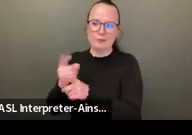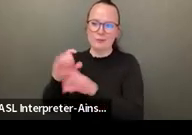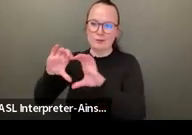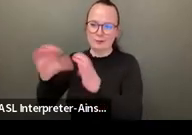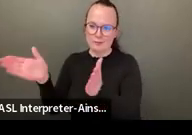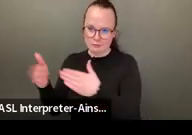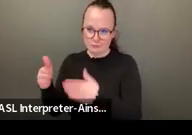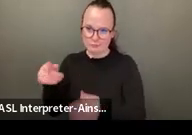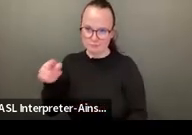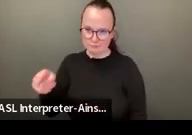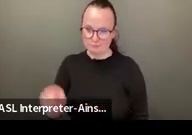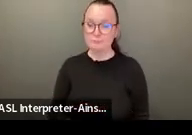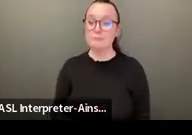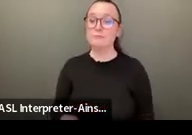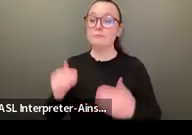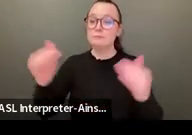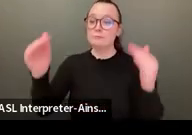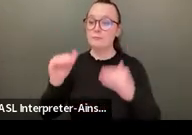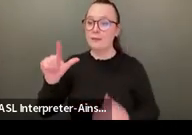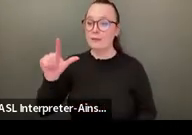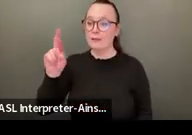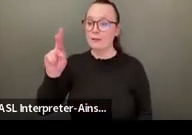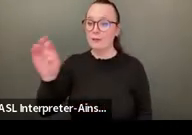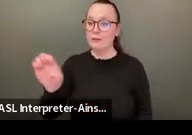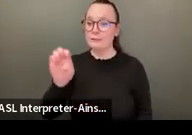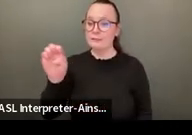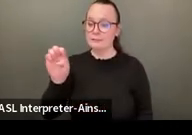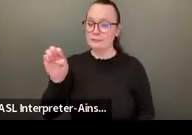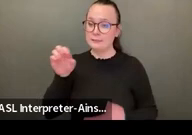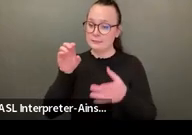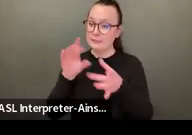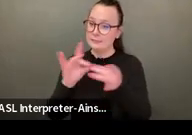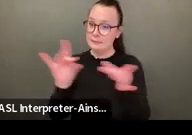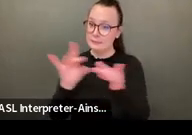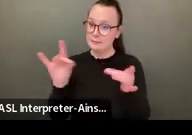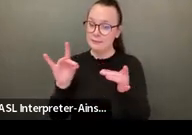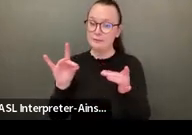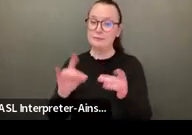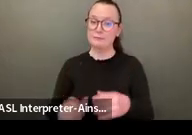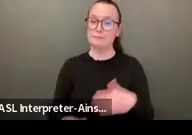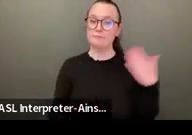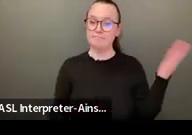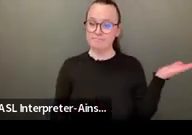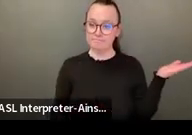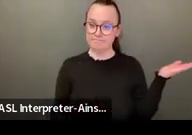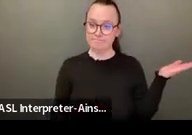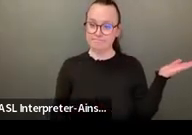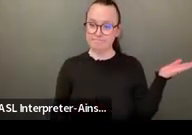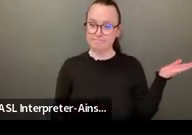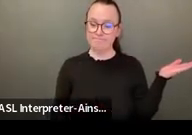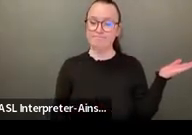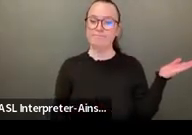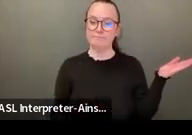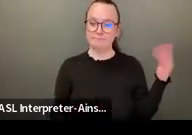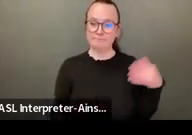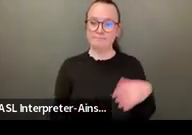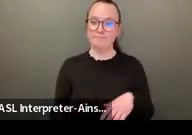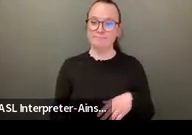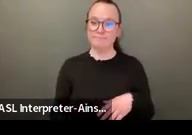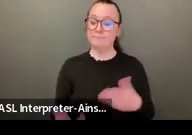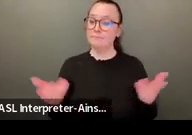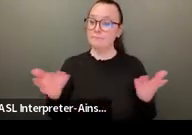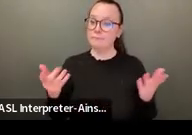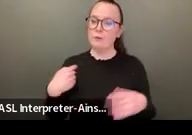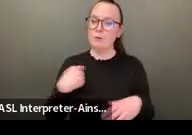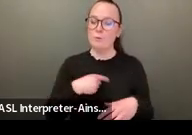And then for your least restrictive environment statement, this is really what we are thinking about when we're thinking about the